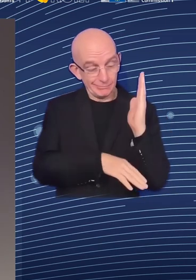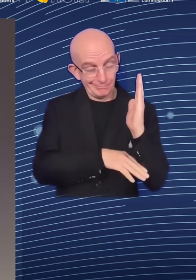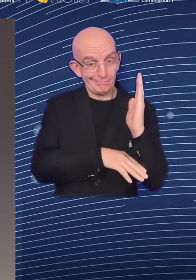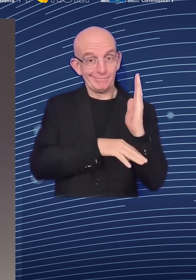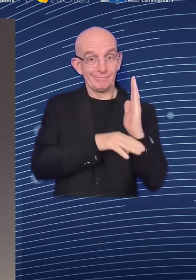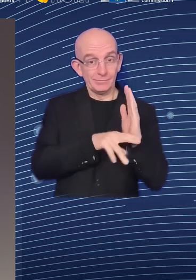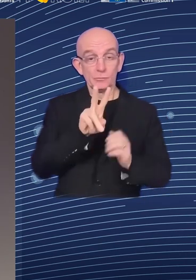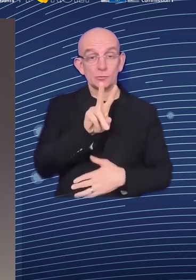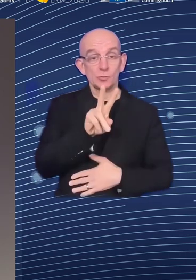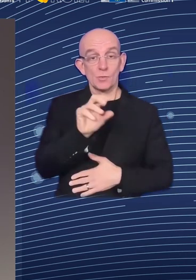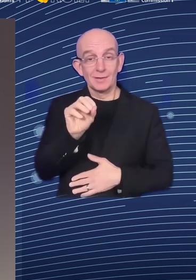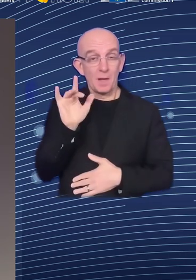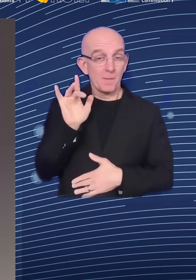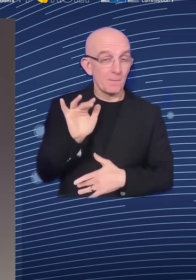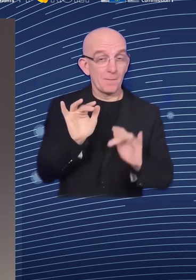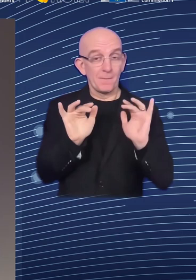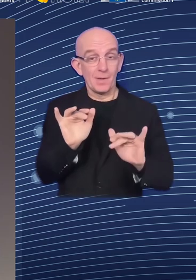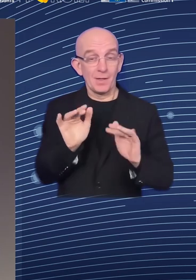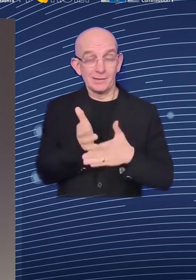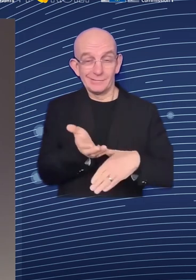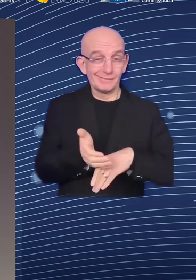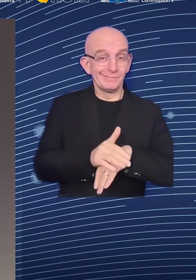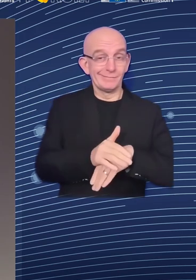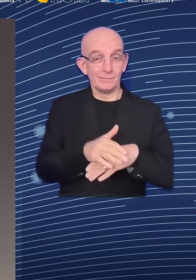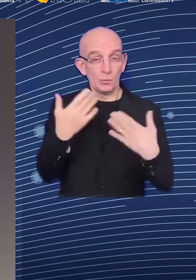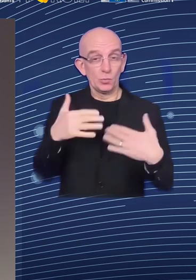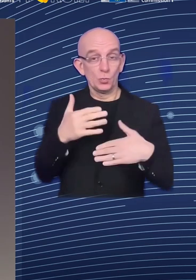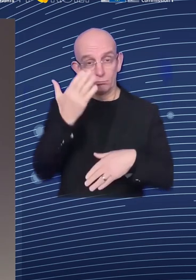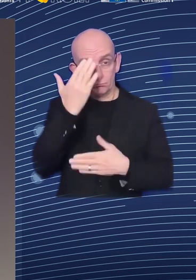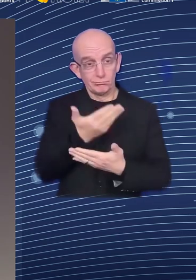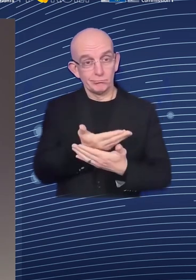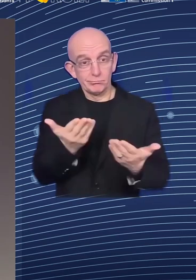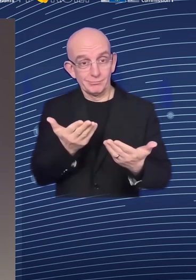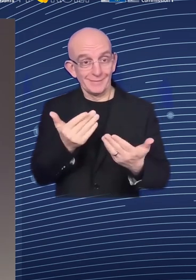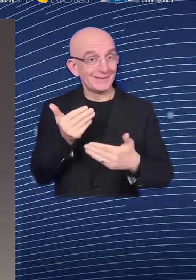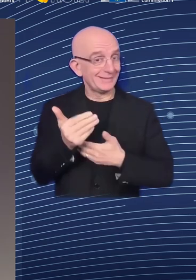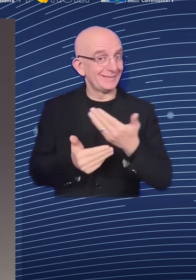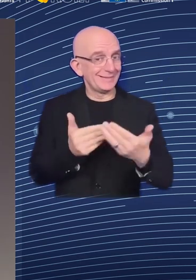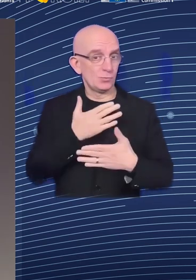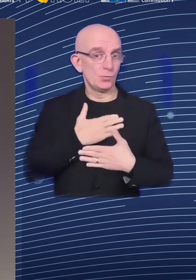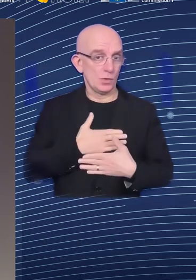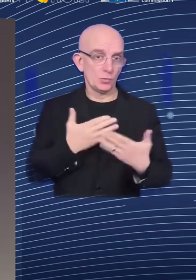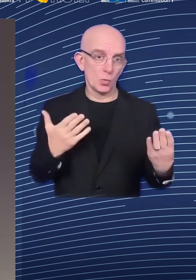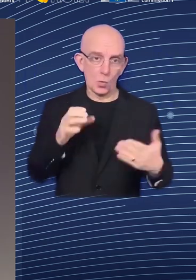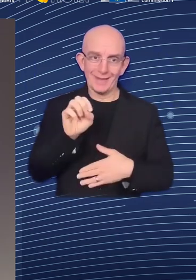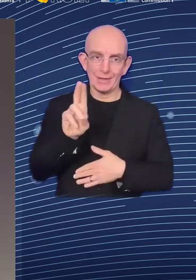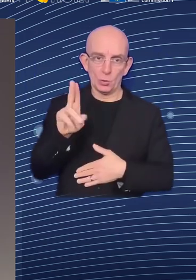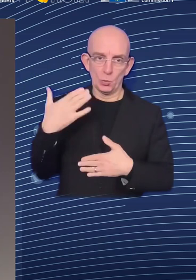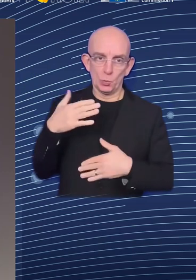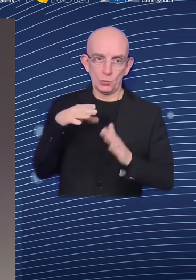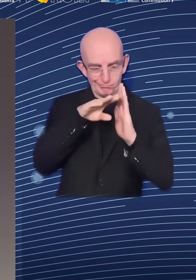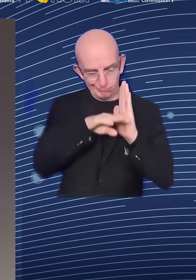we've policy initiatives such as the structured dialogue that was held in 2022, which was aimed at encouraging member states to be more